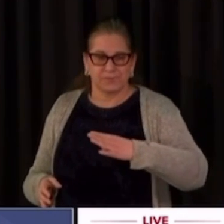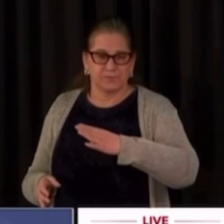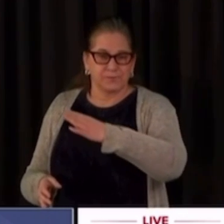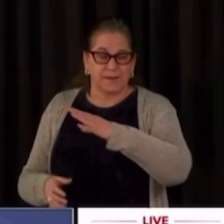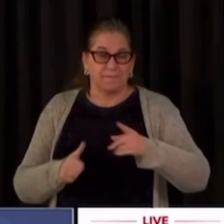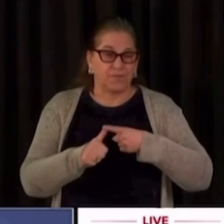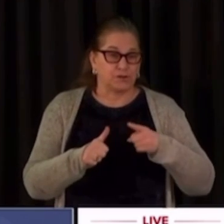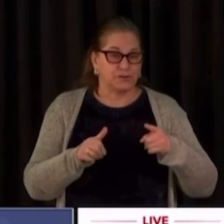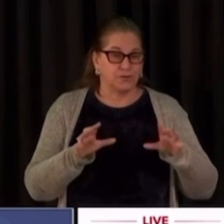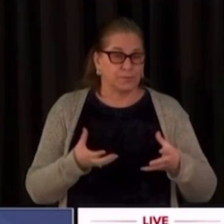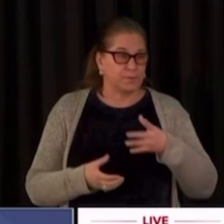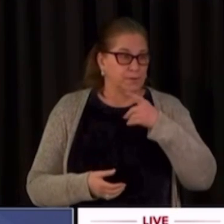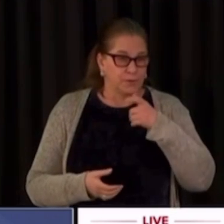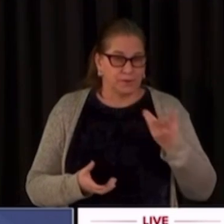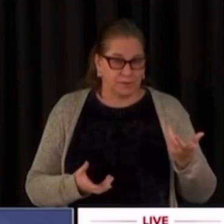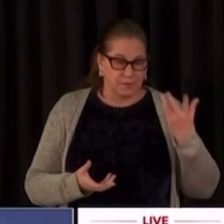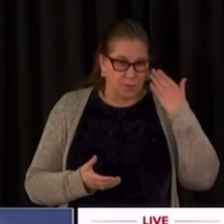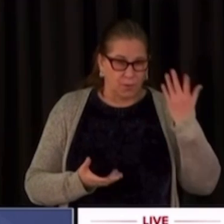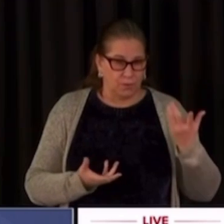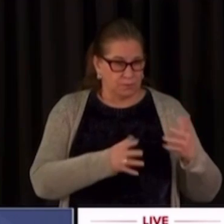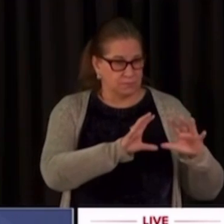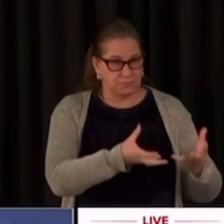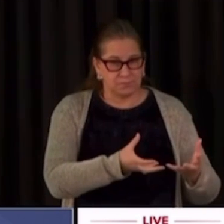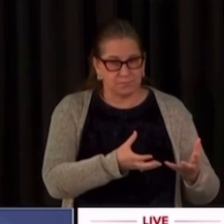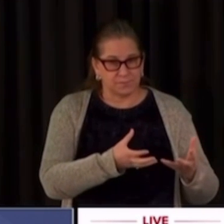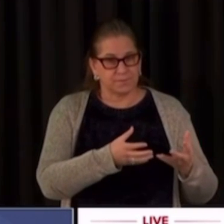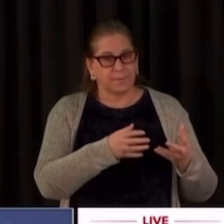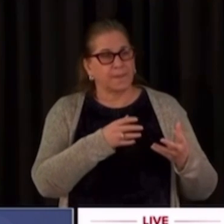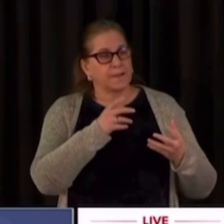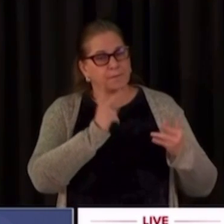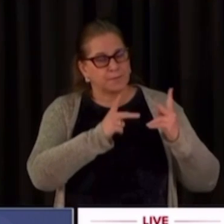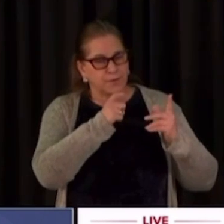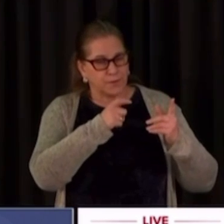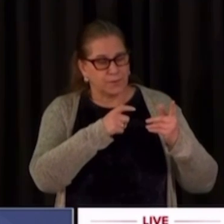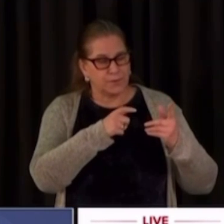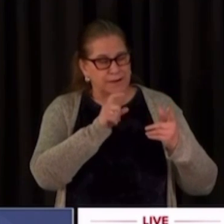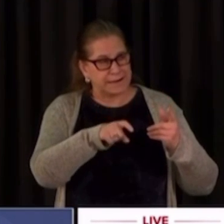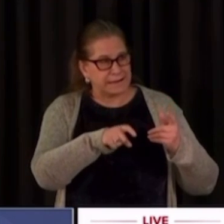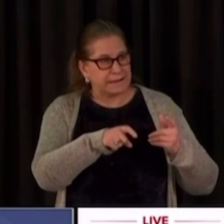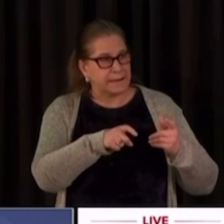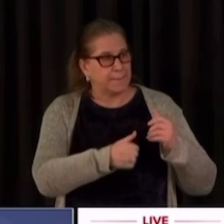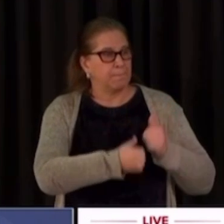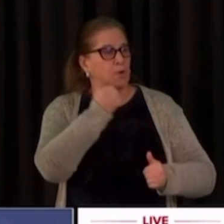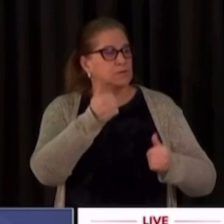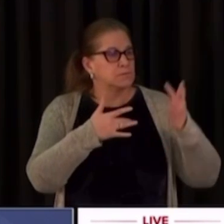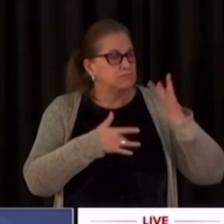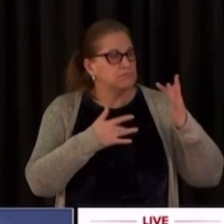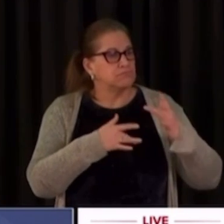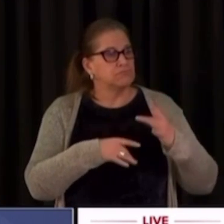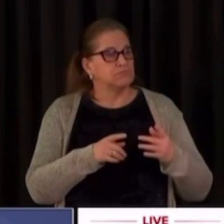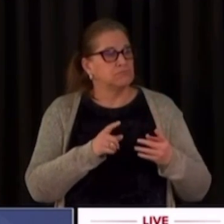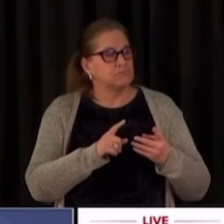system that will allow individuals with chronic medical conditions and essential employees in various settings to